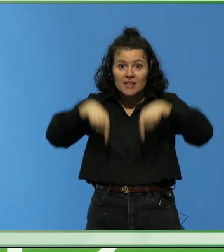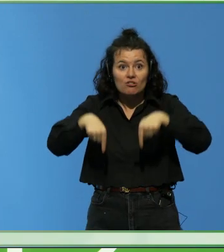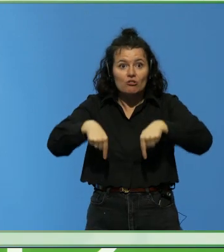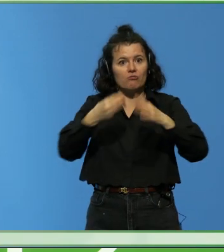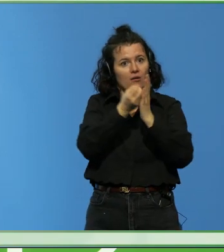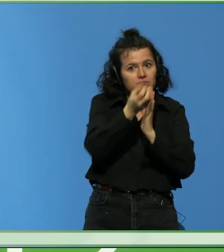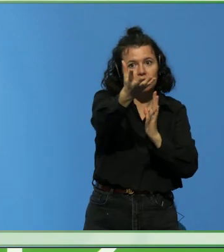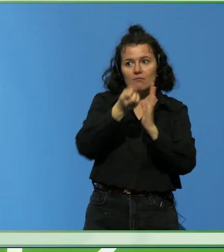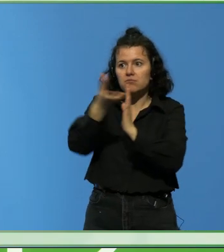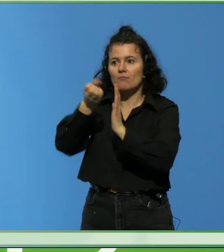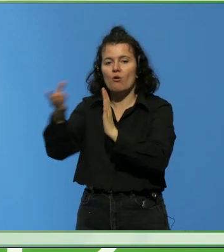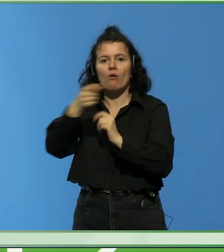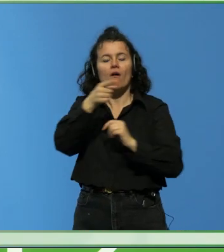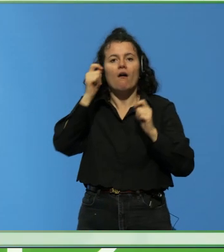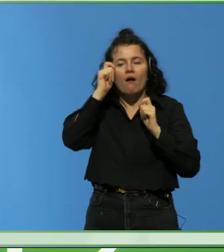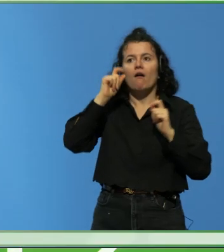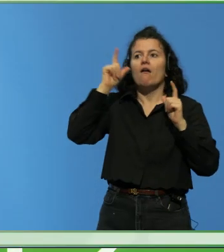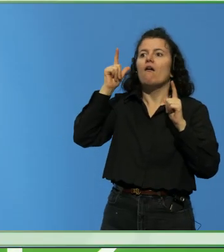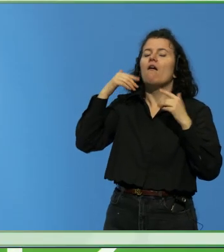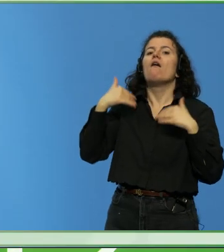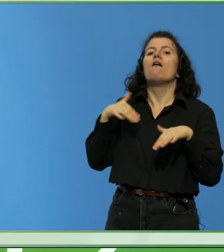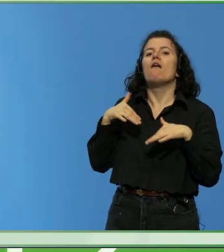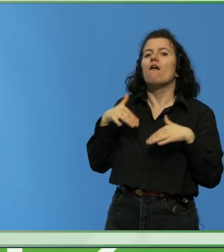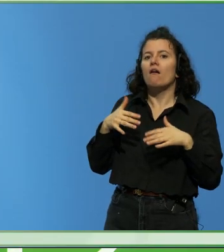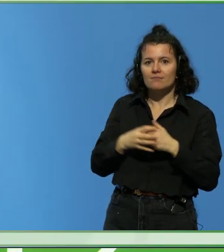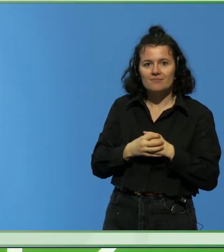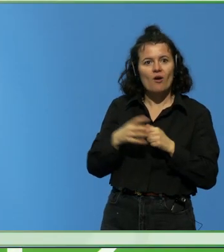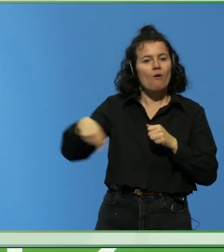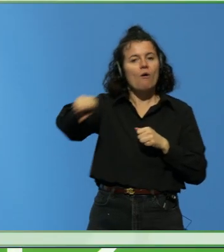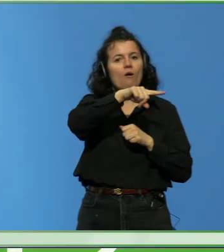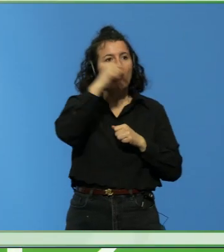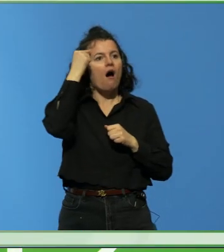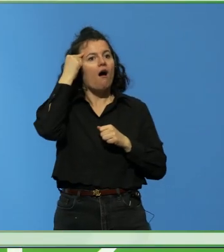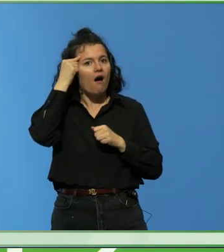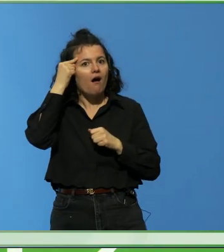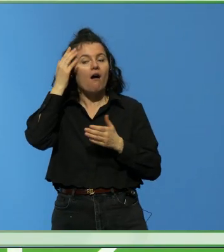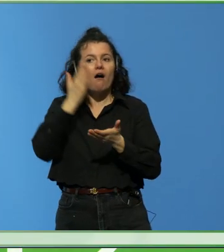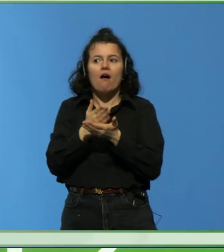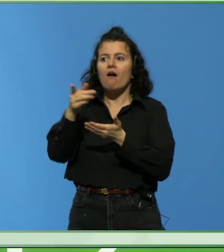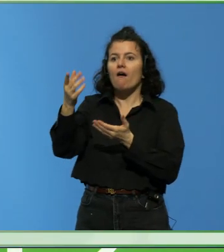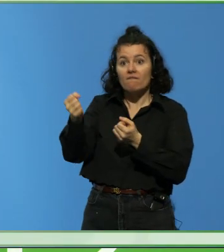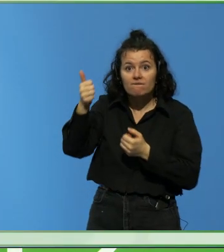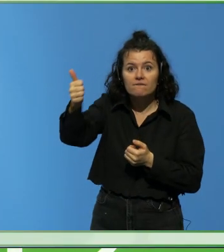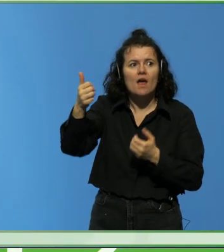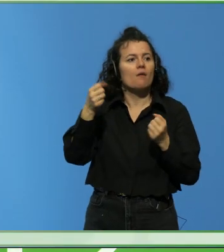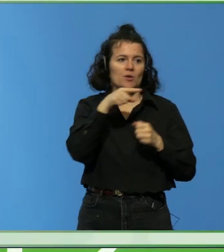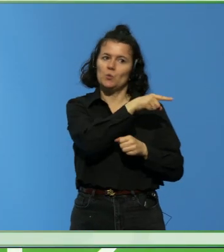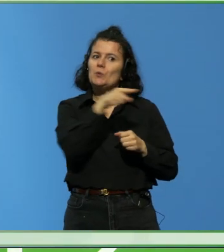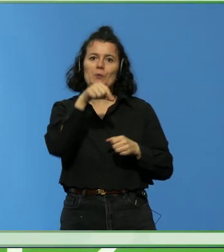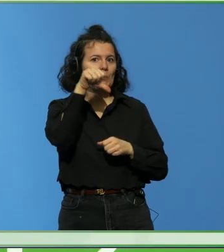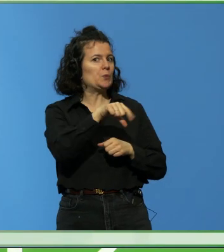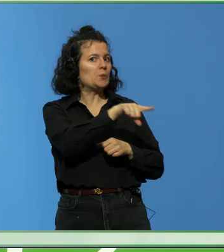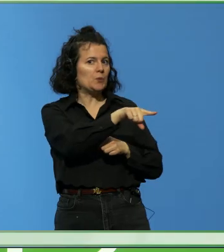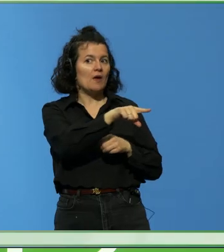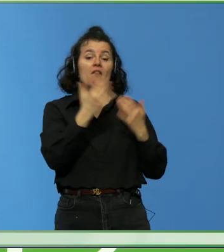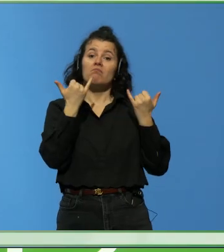discussions, different points, and that we make people aware that even in times of crisis,